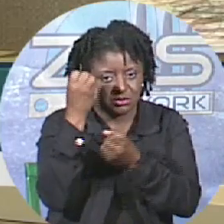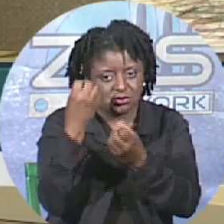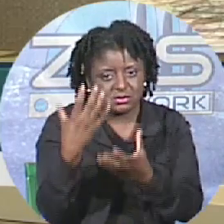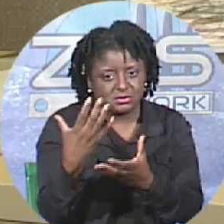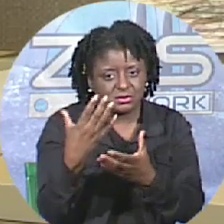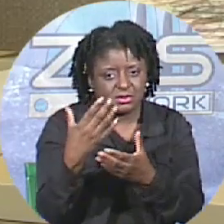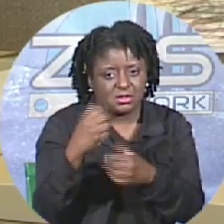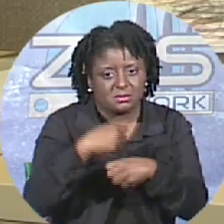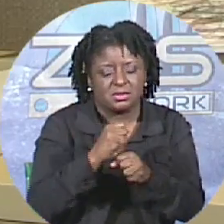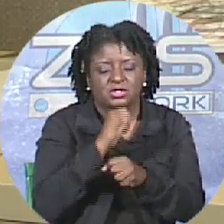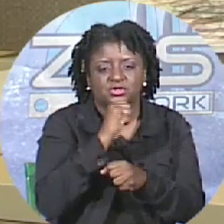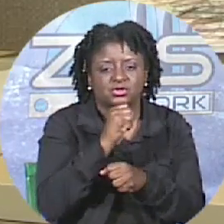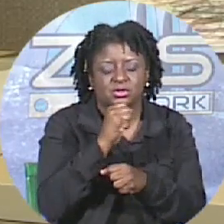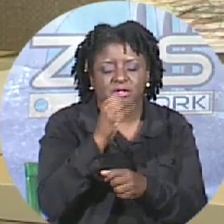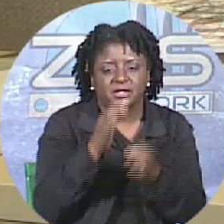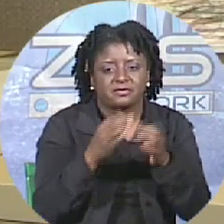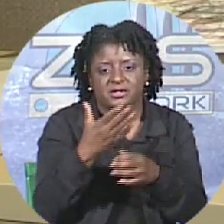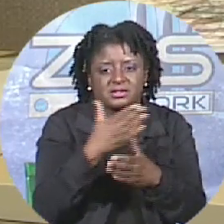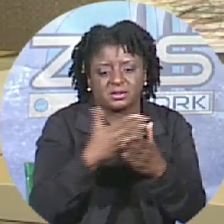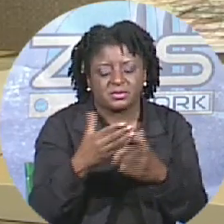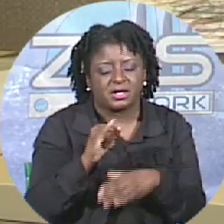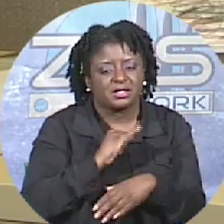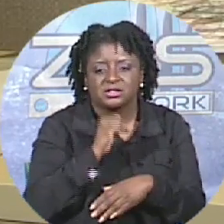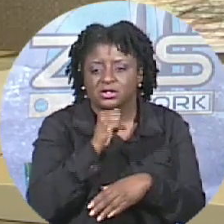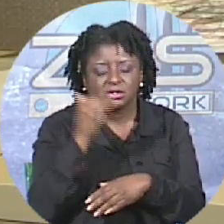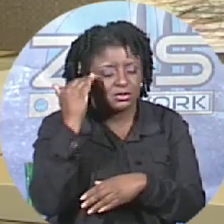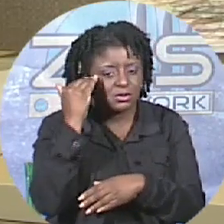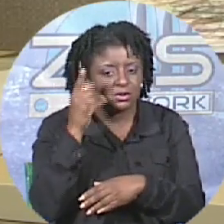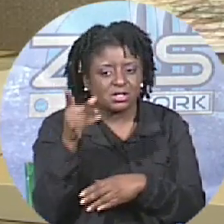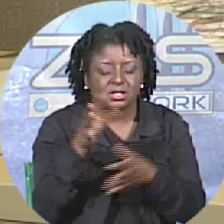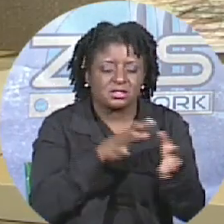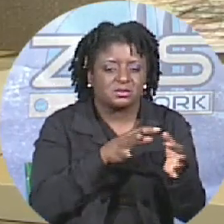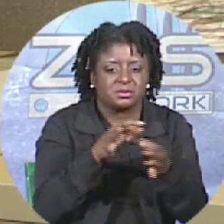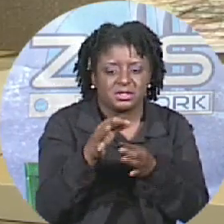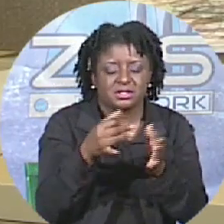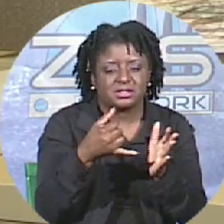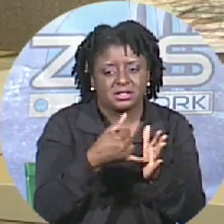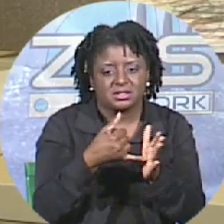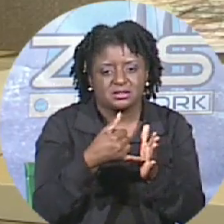there was something I was unaware of, he would explain it to the best of his ability.